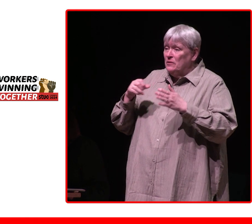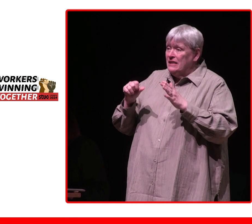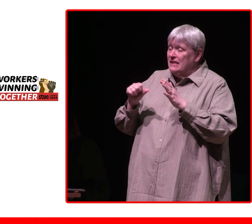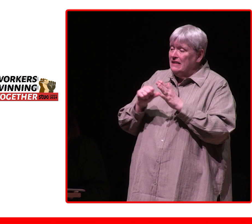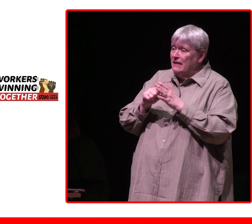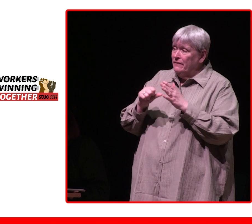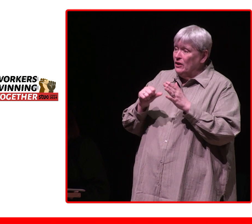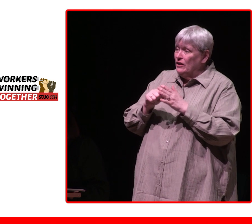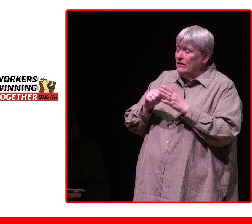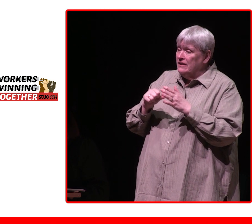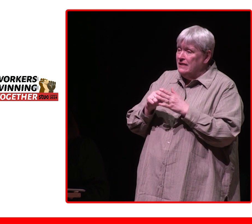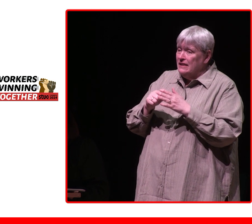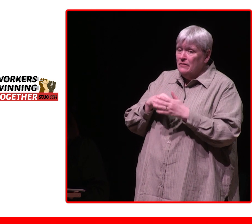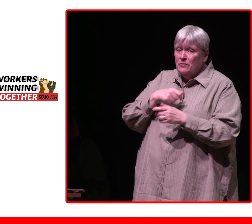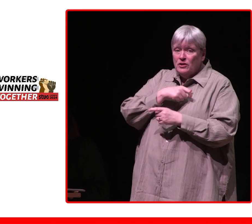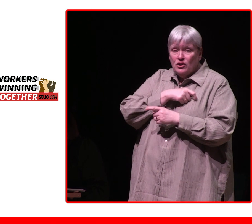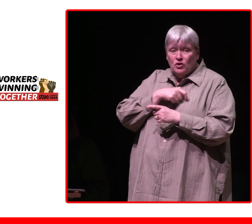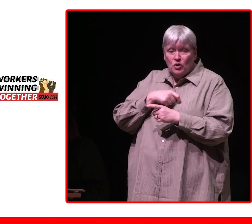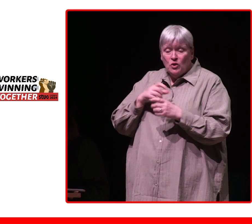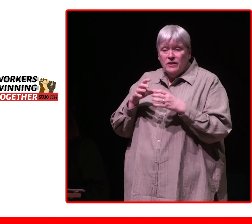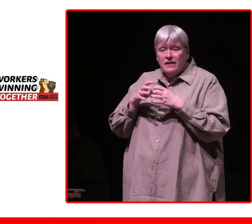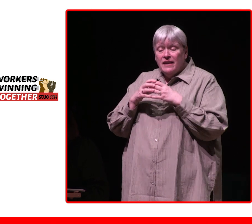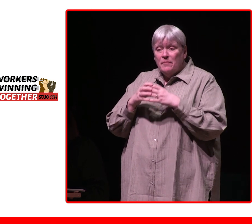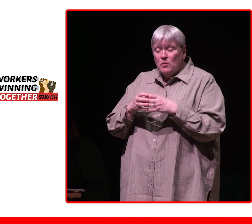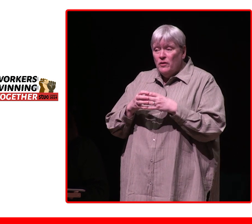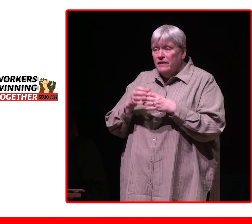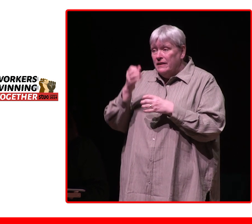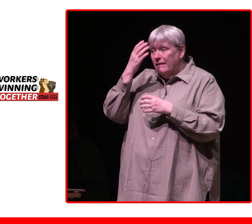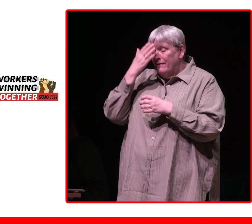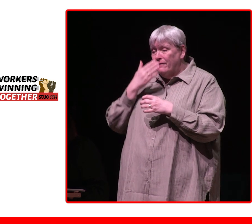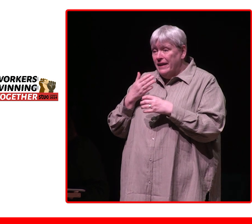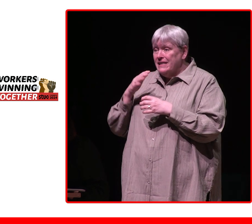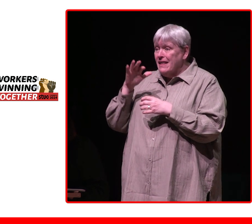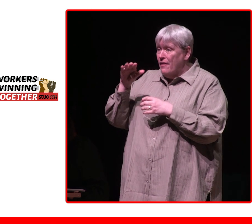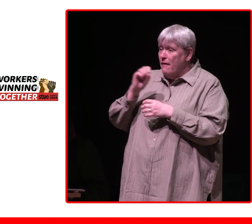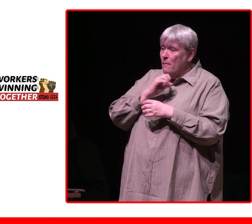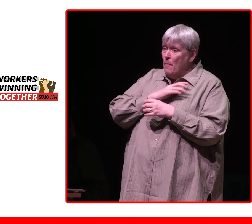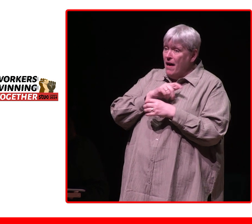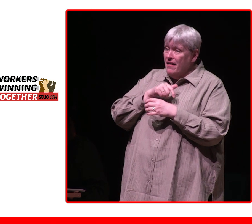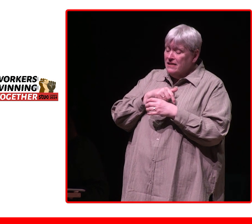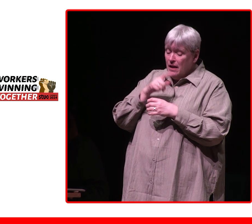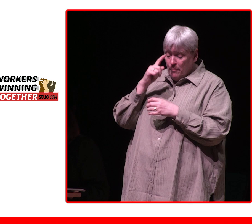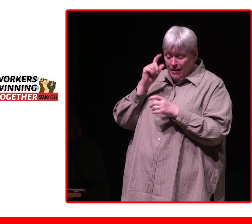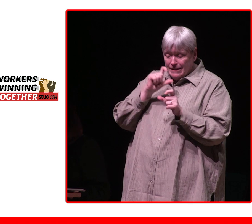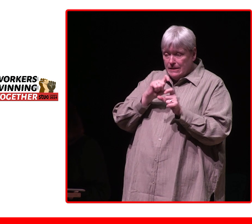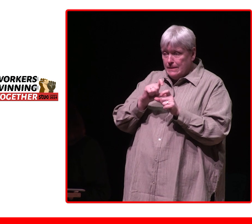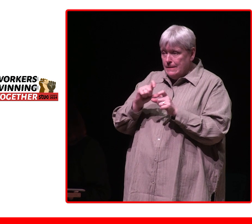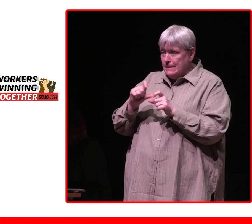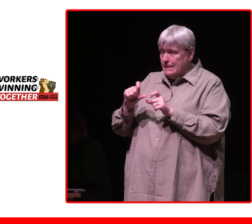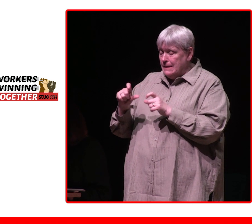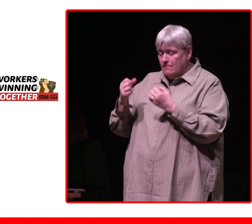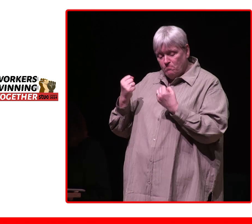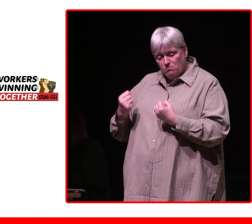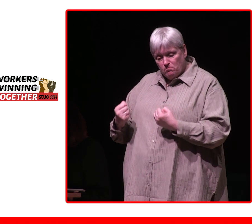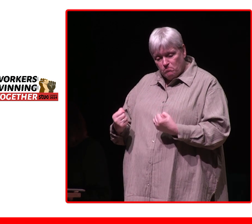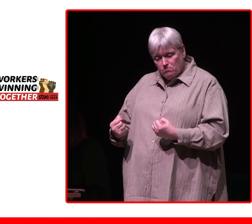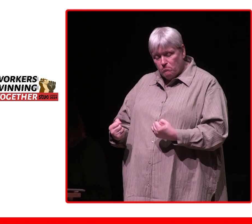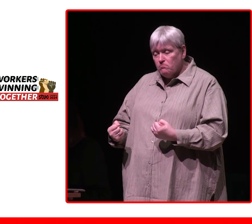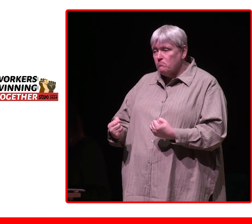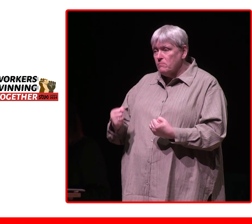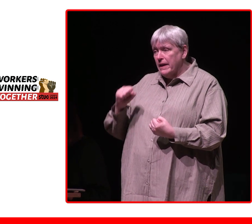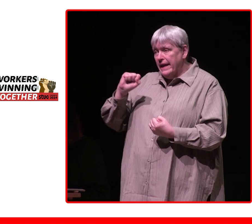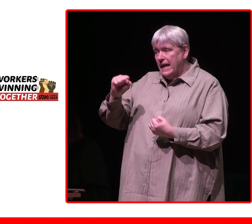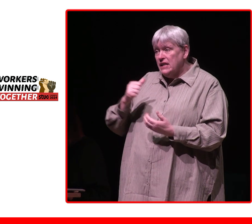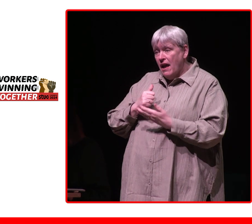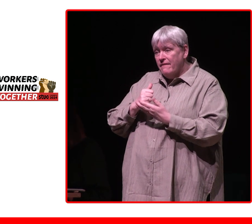difficulty in which the trade union movement were facing. But he remained absolutely stoic in his